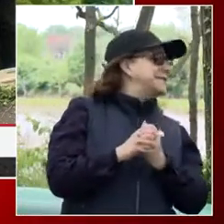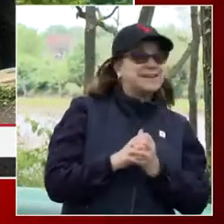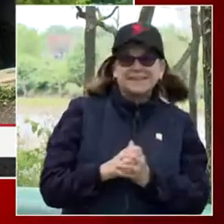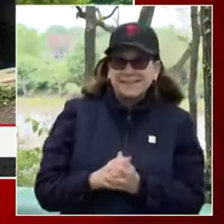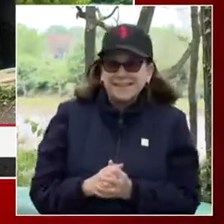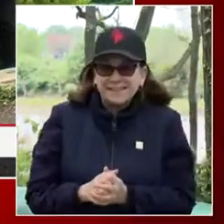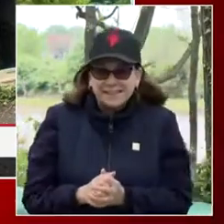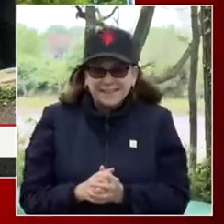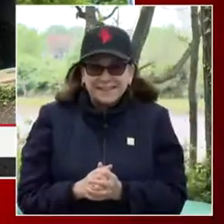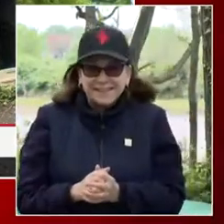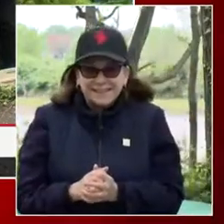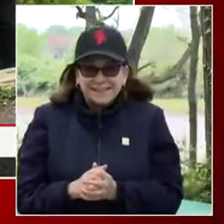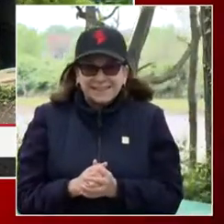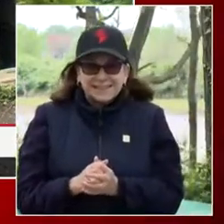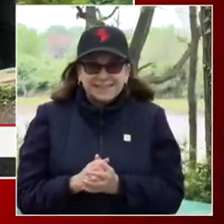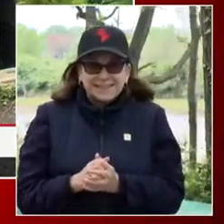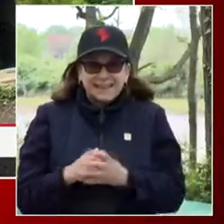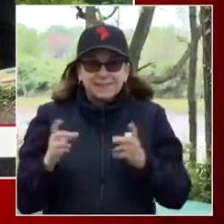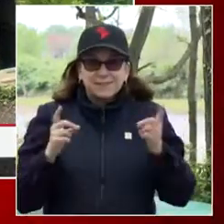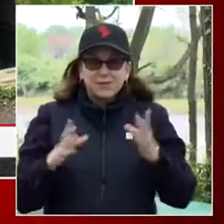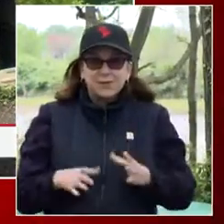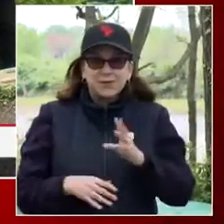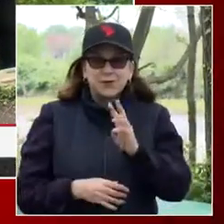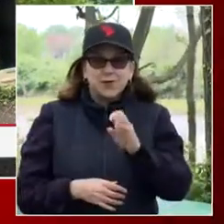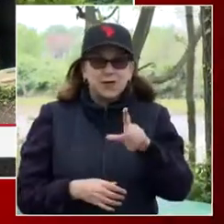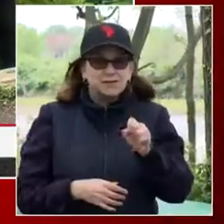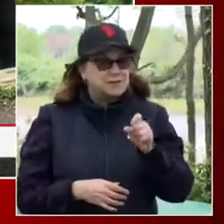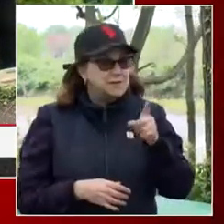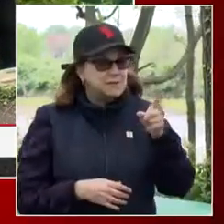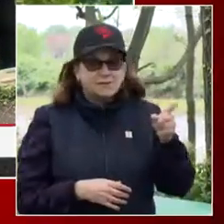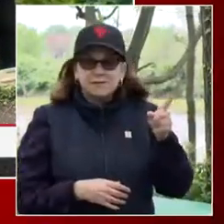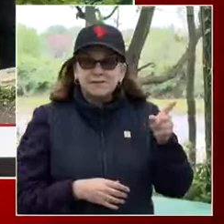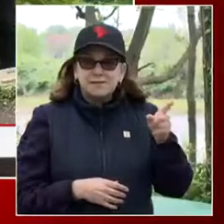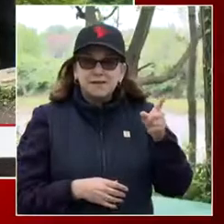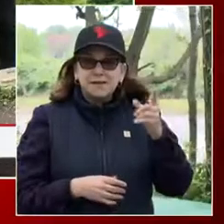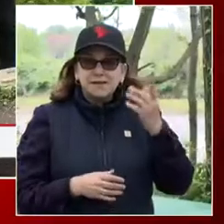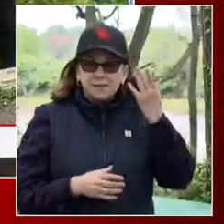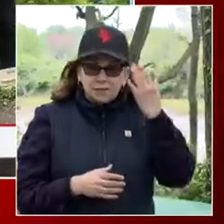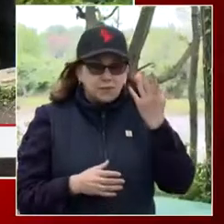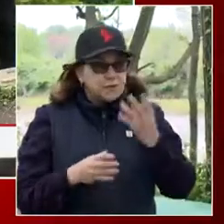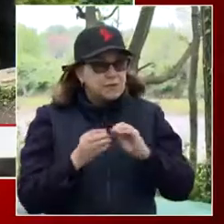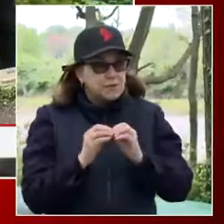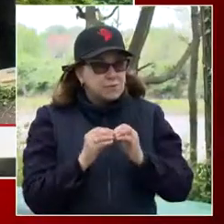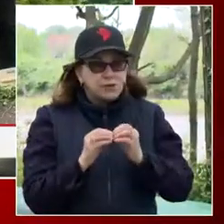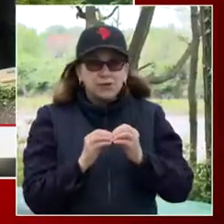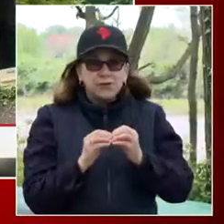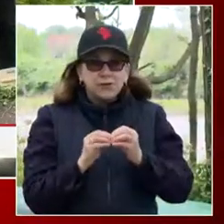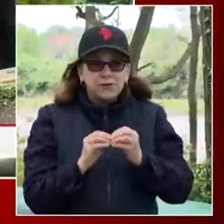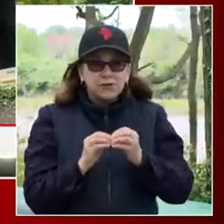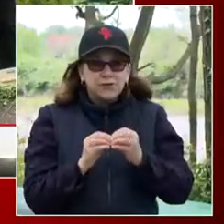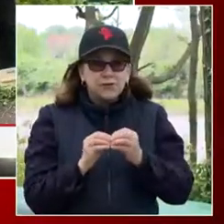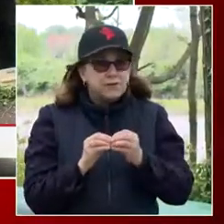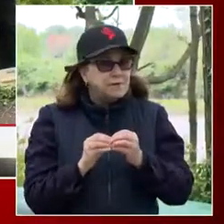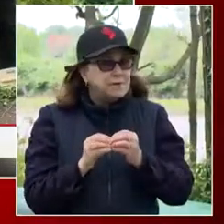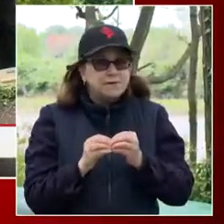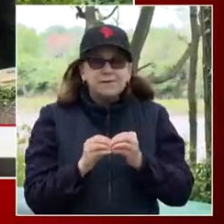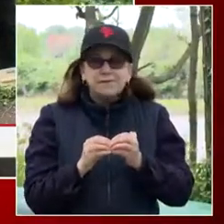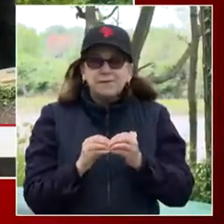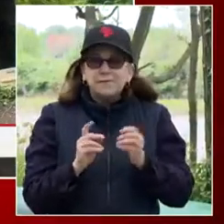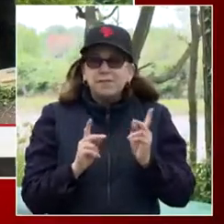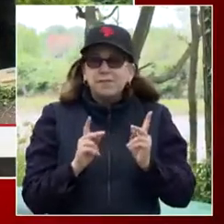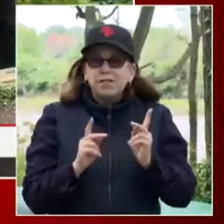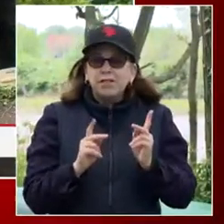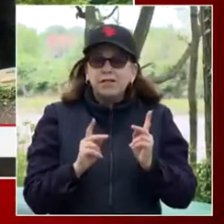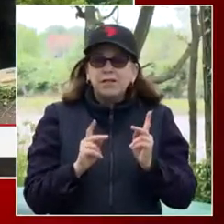for Director Wells. How do you expect the number of visitors to change as more people get vaccinated?